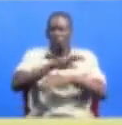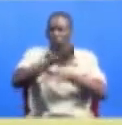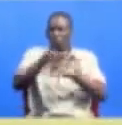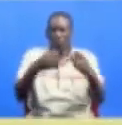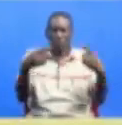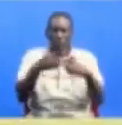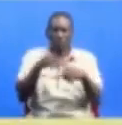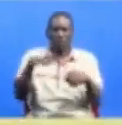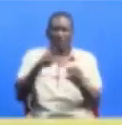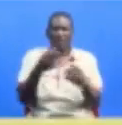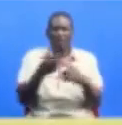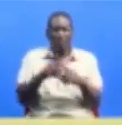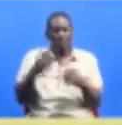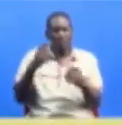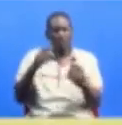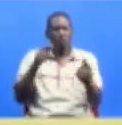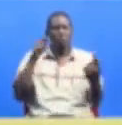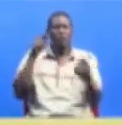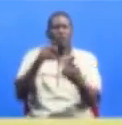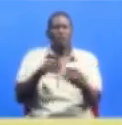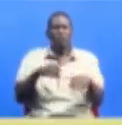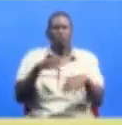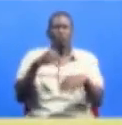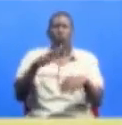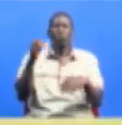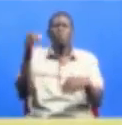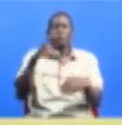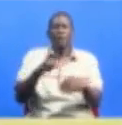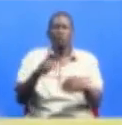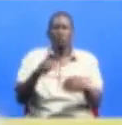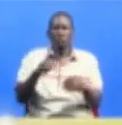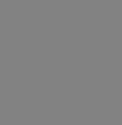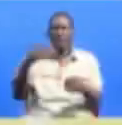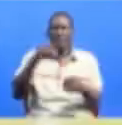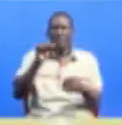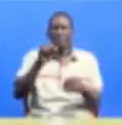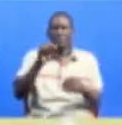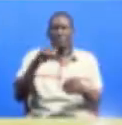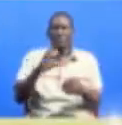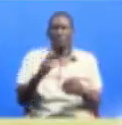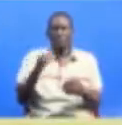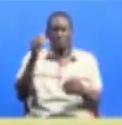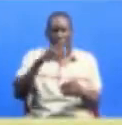from all quarters, then the dream to get back to the series will definitely